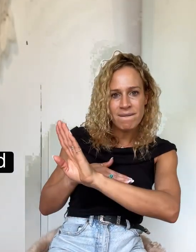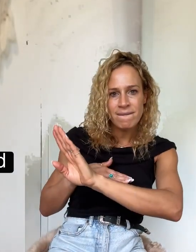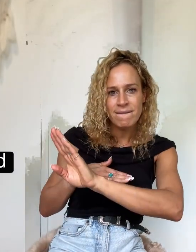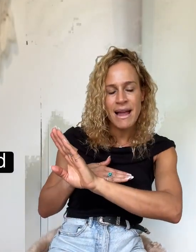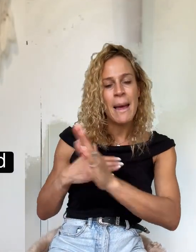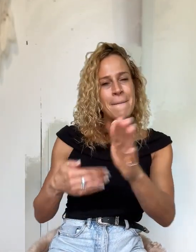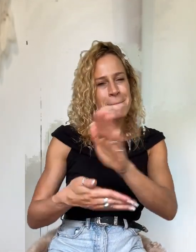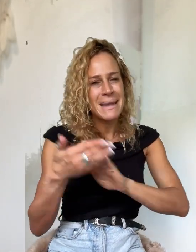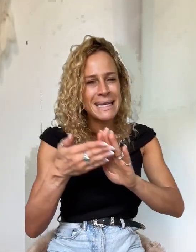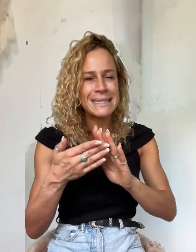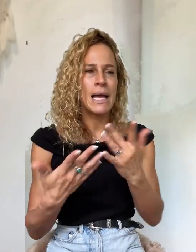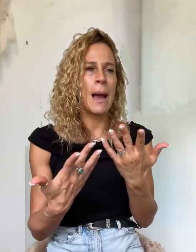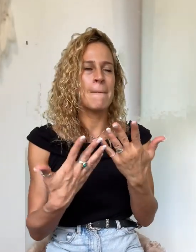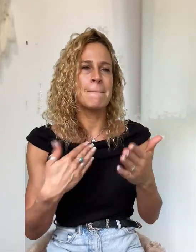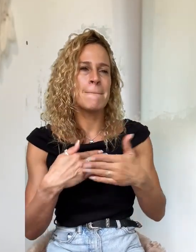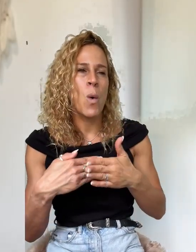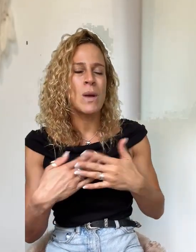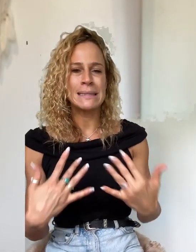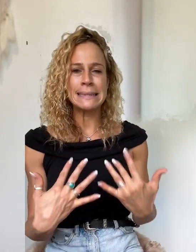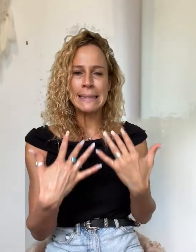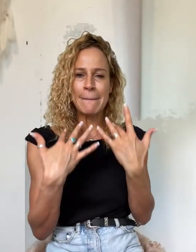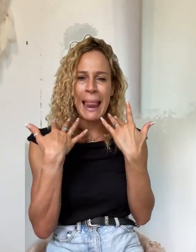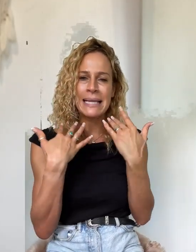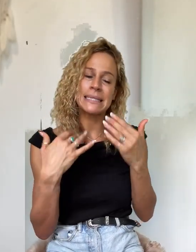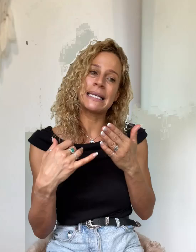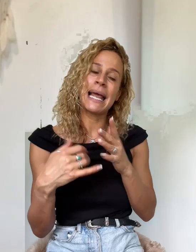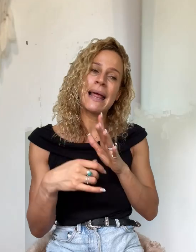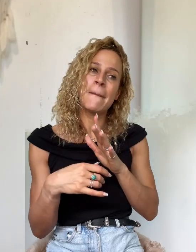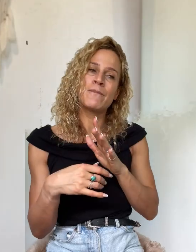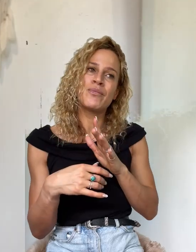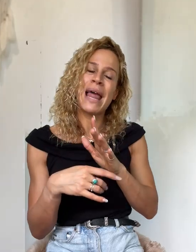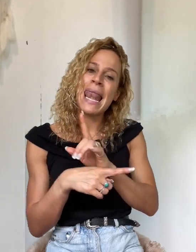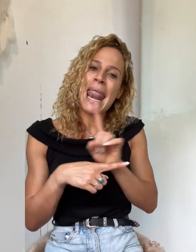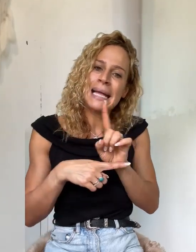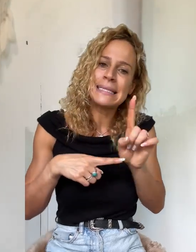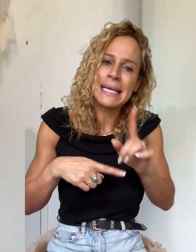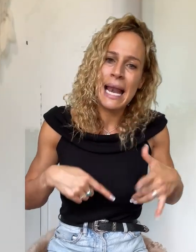of flying the nest, so that I still had that stimulation, I still had that